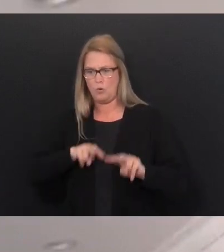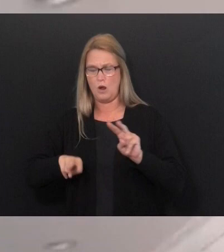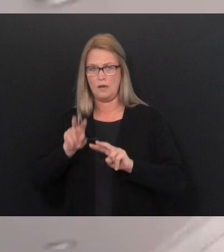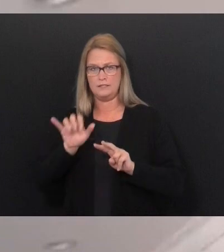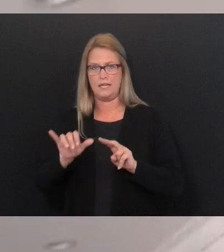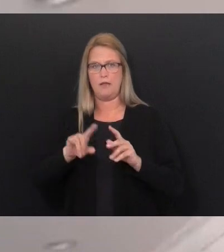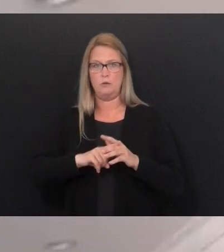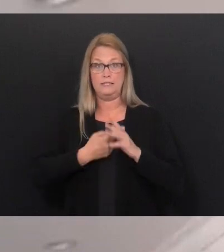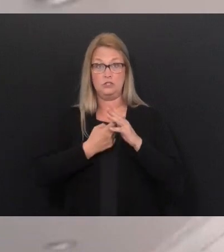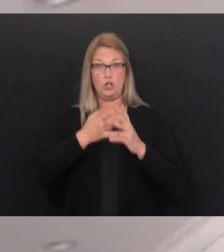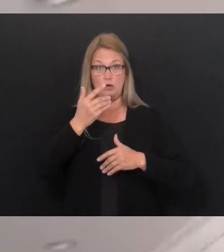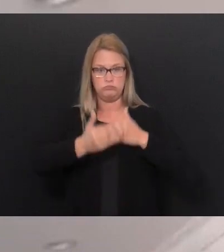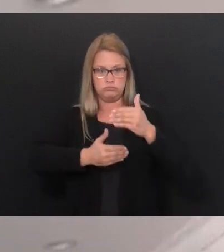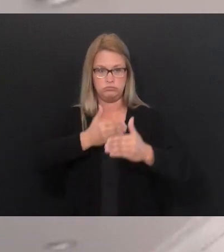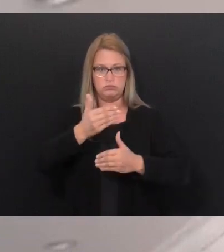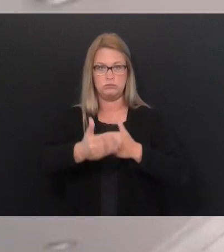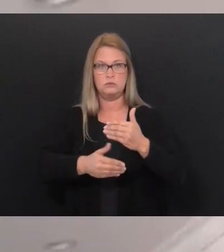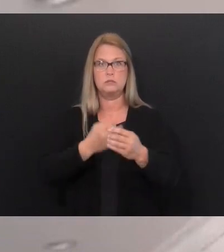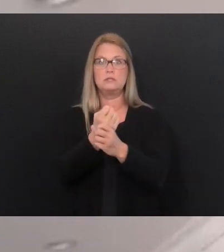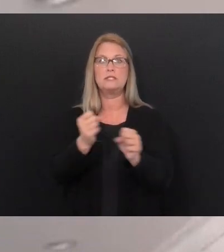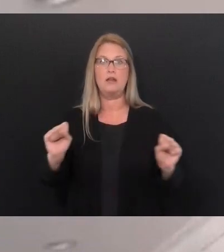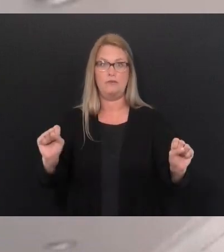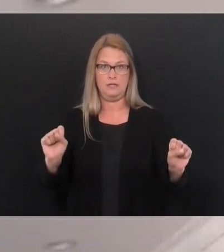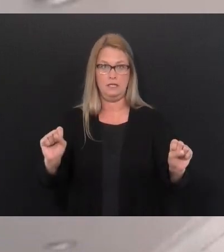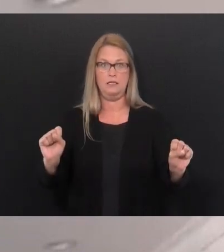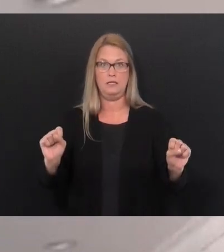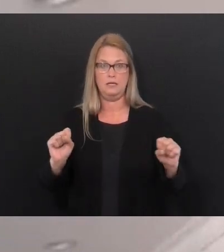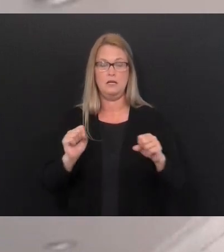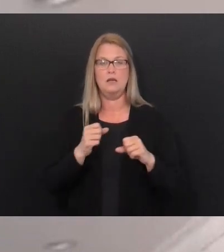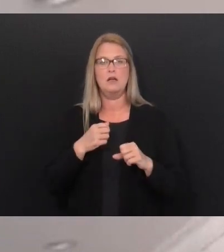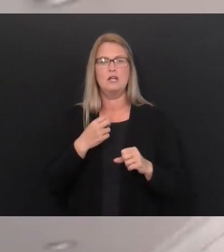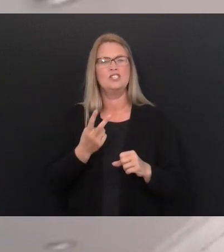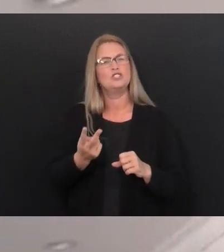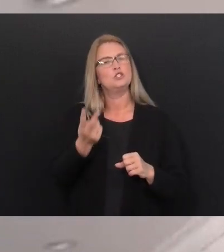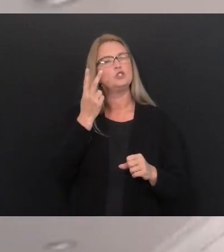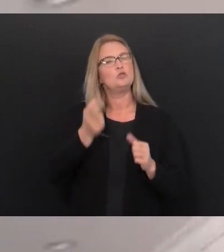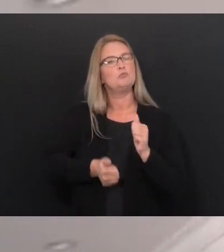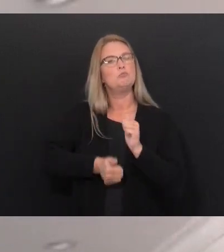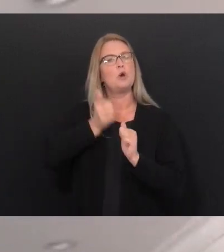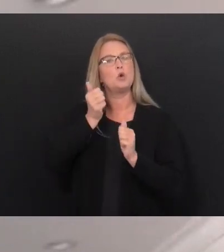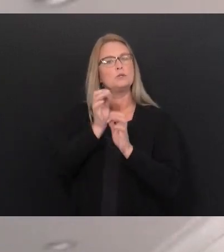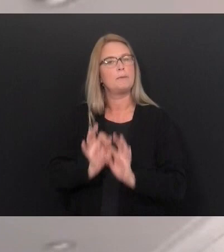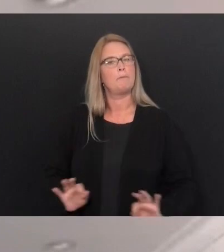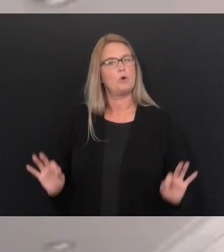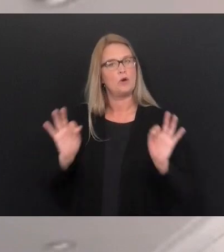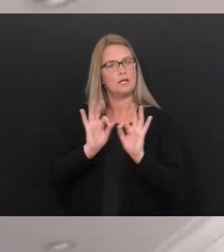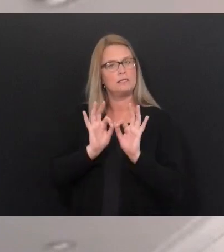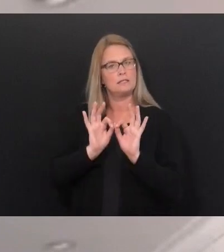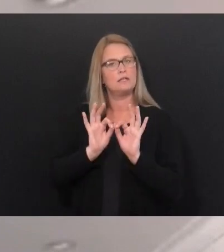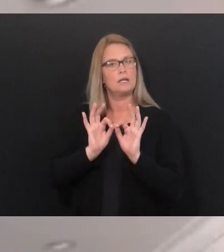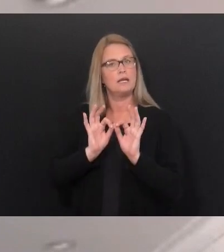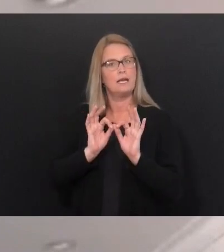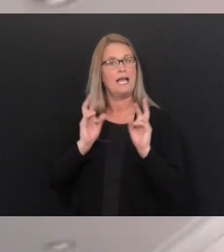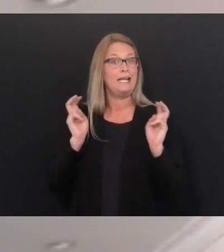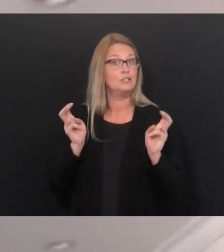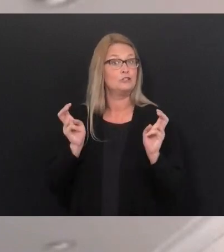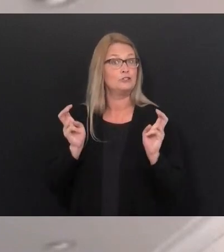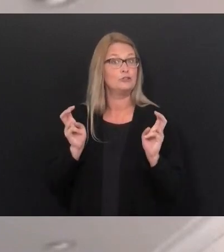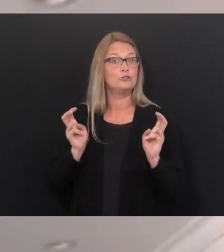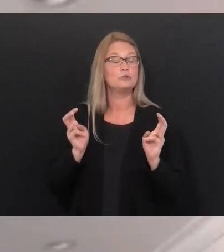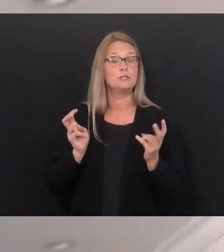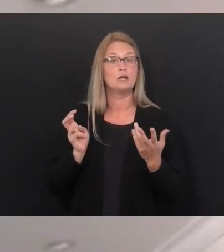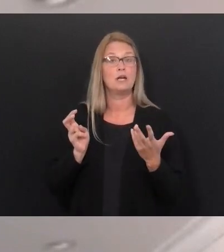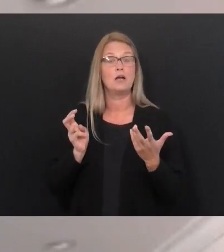with the virus safely, I think the two most important issues that we really need to think